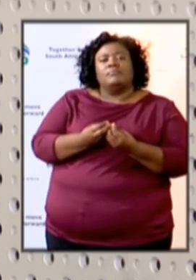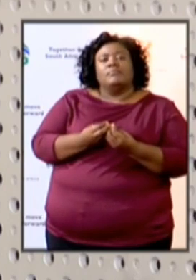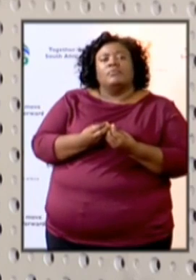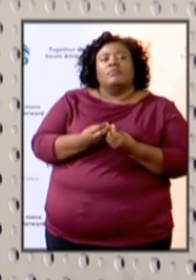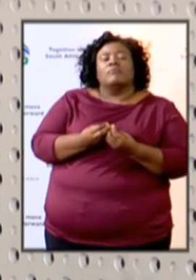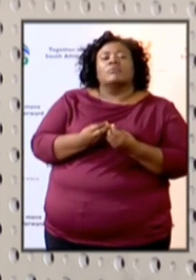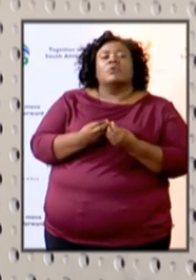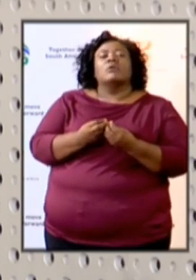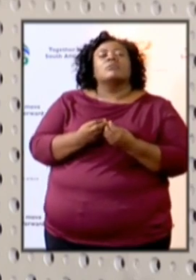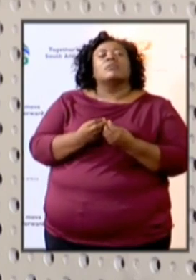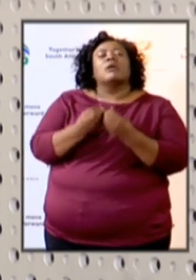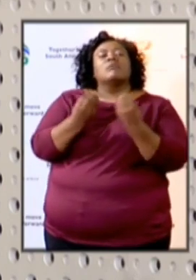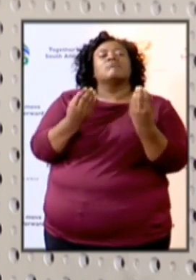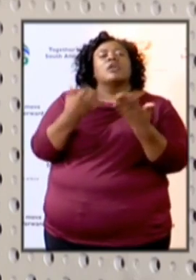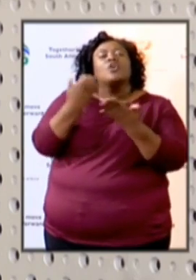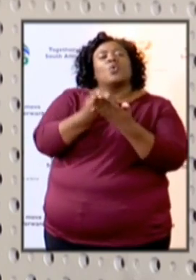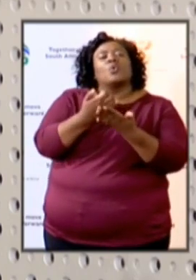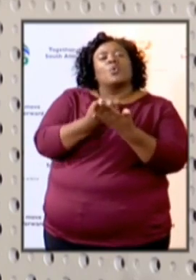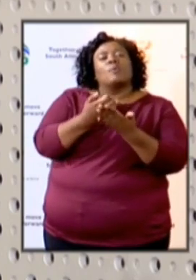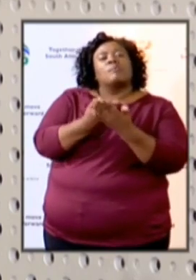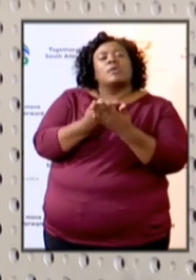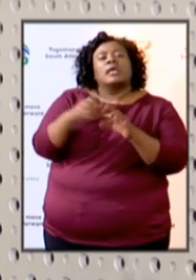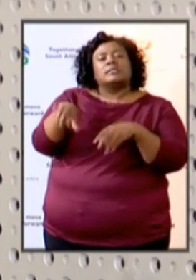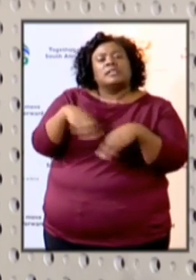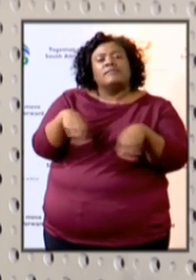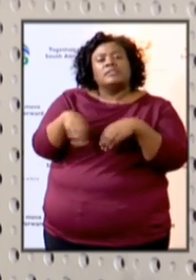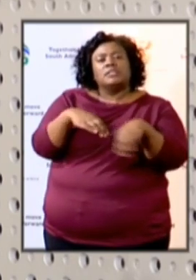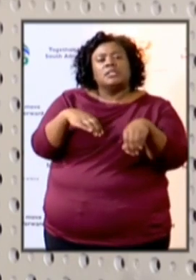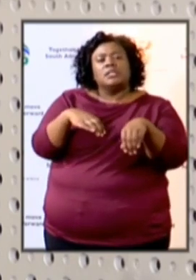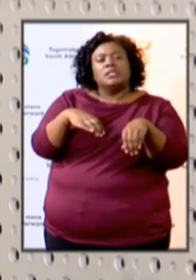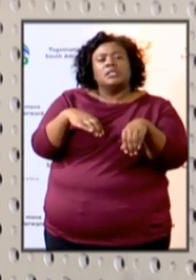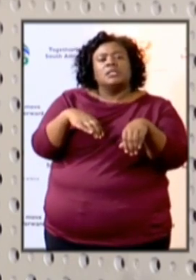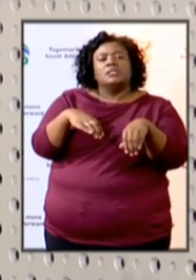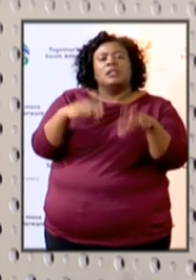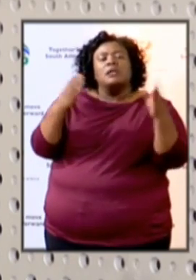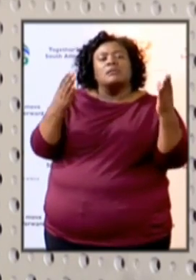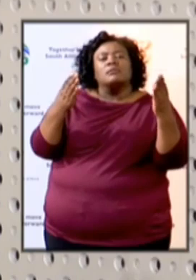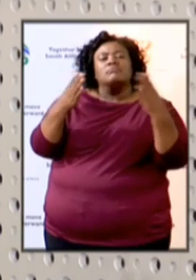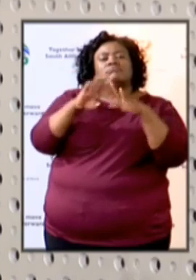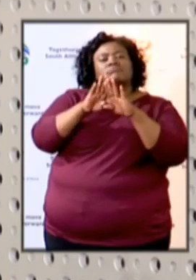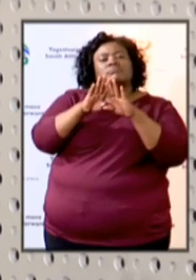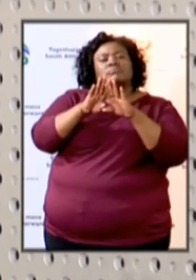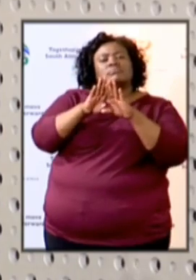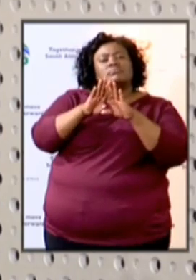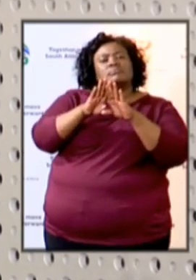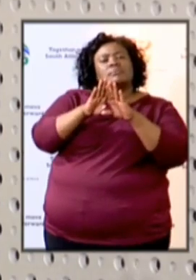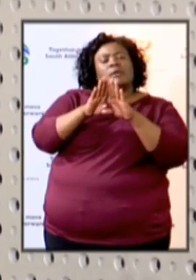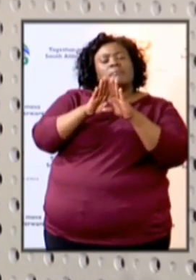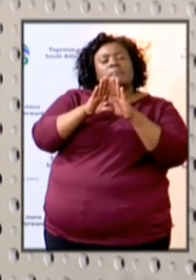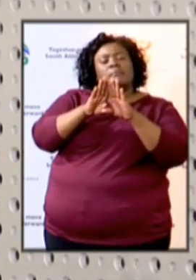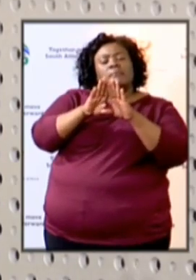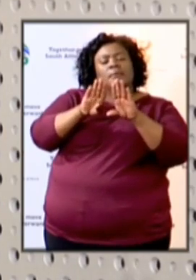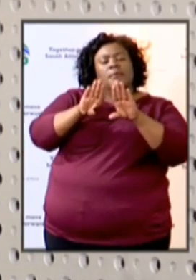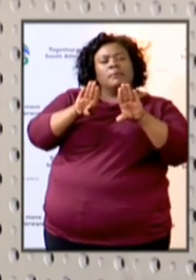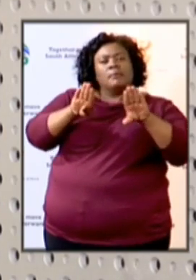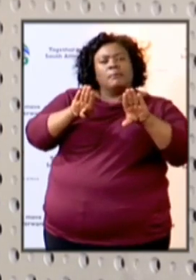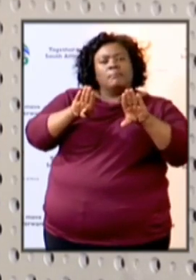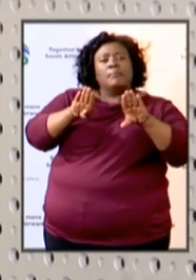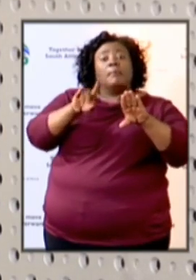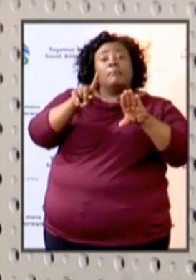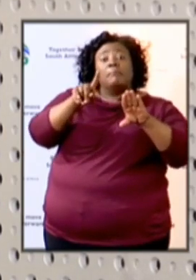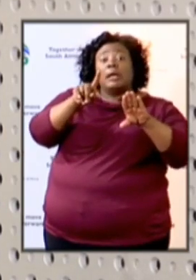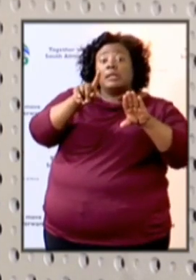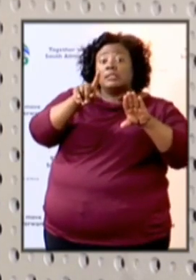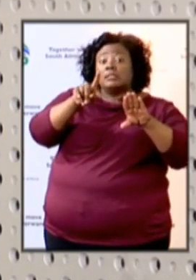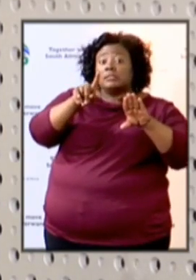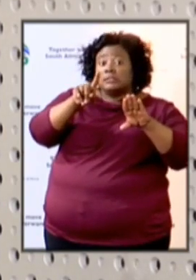easing of economic activity under level four, still of the lockdown, because the lockdown will